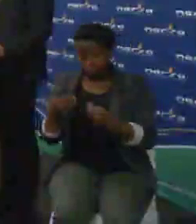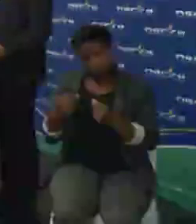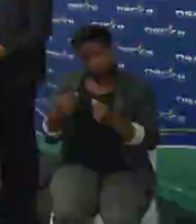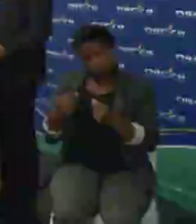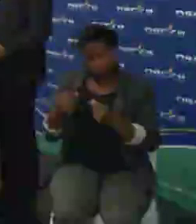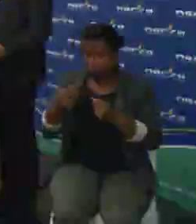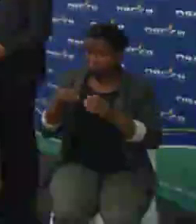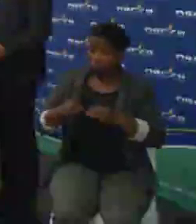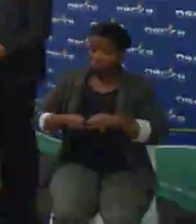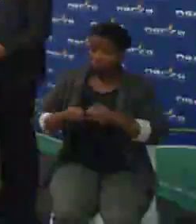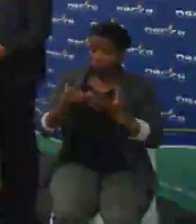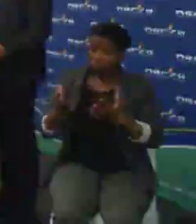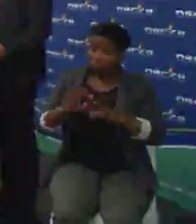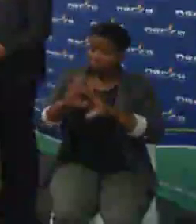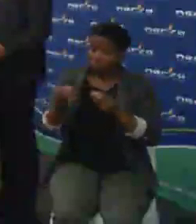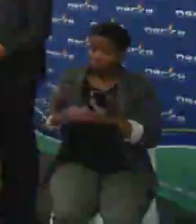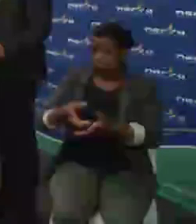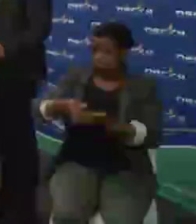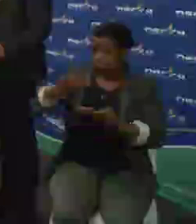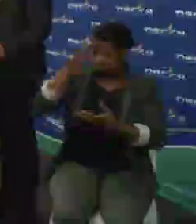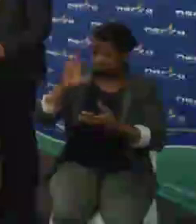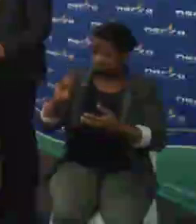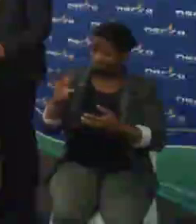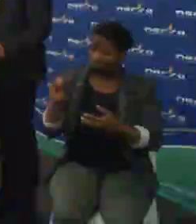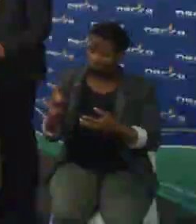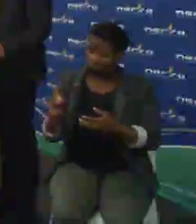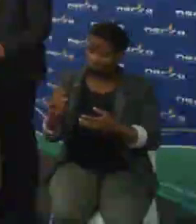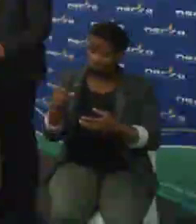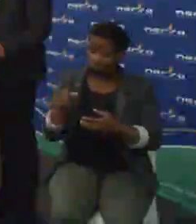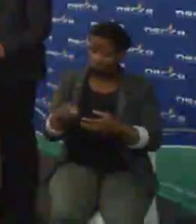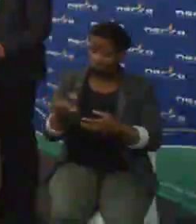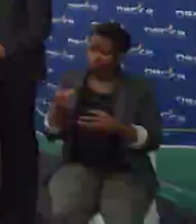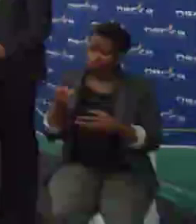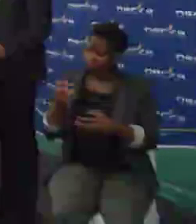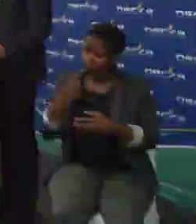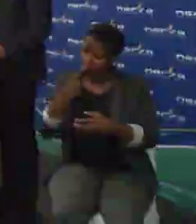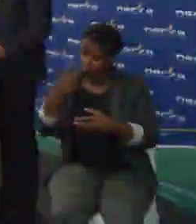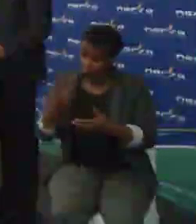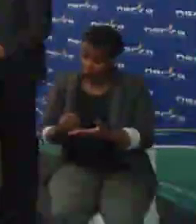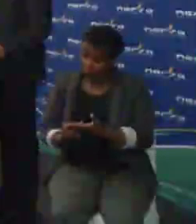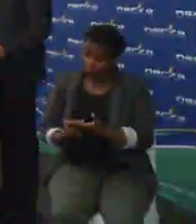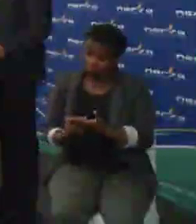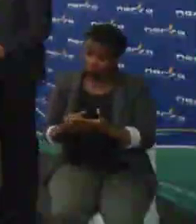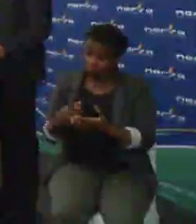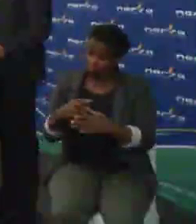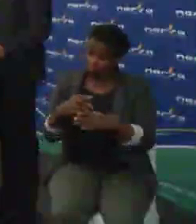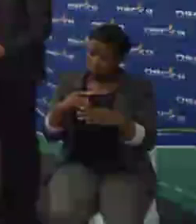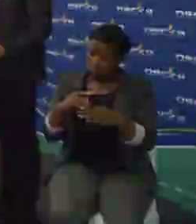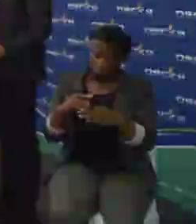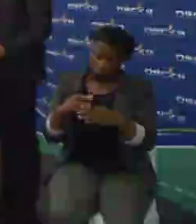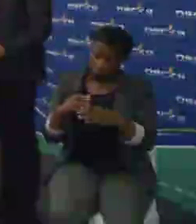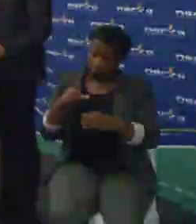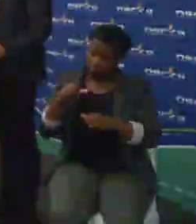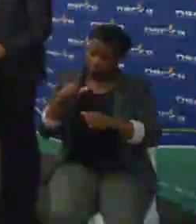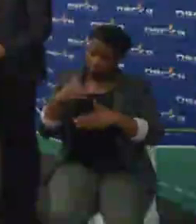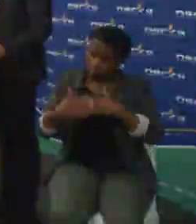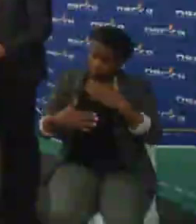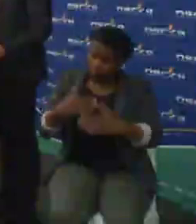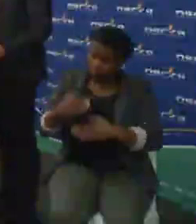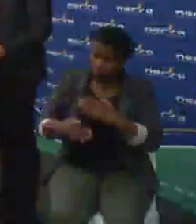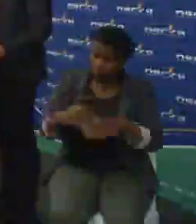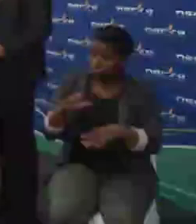unlikely to give relief. So it should be abundantly clear that permitting the current state of affairs to continue